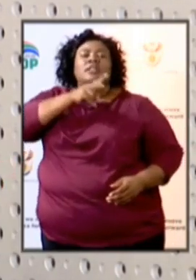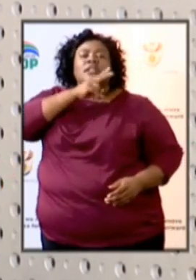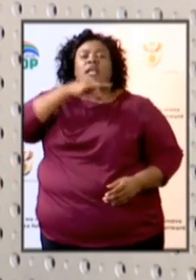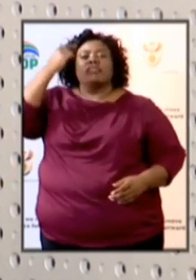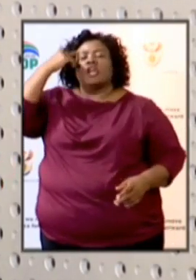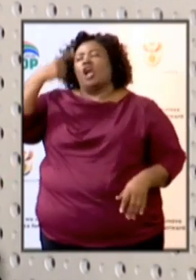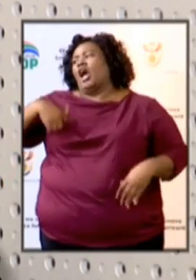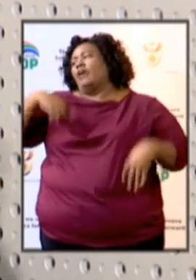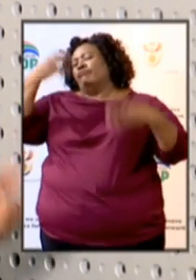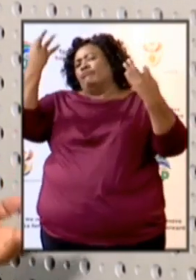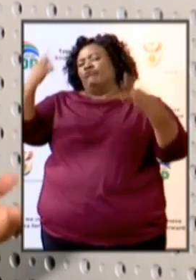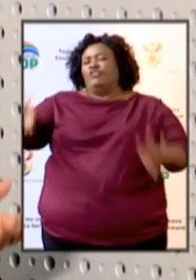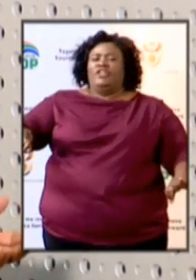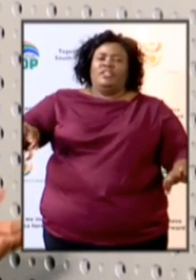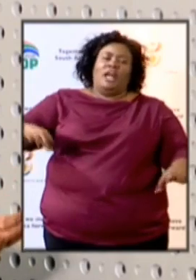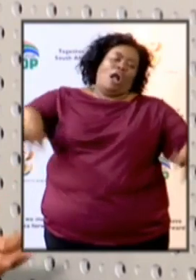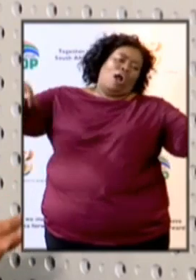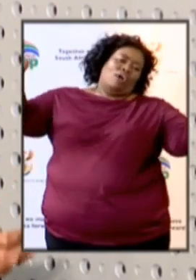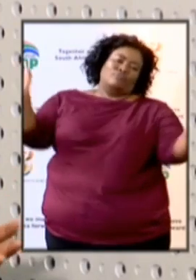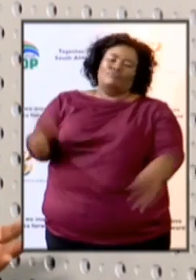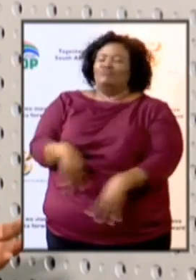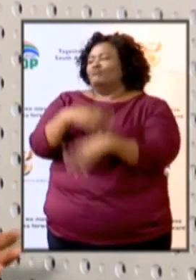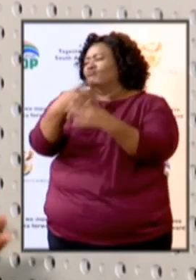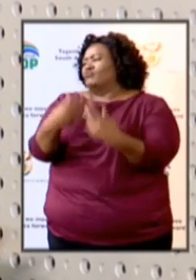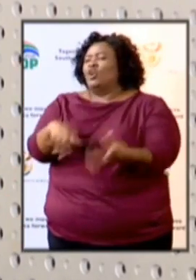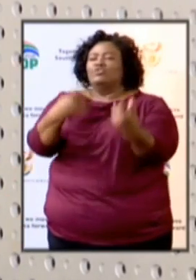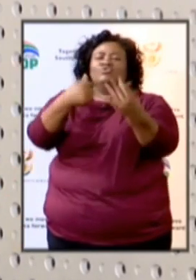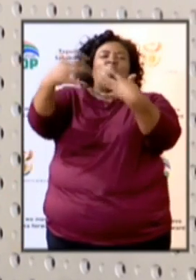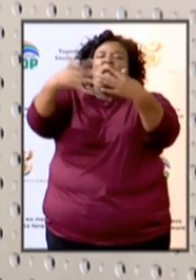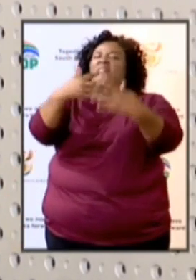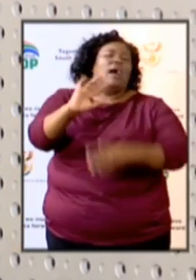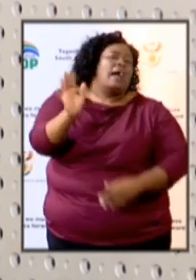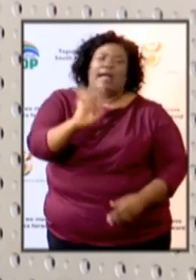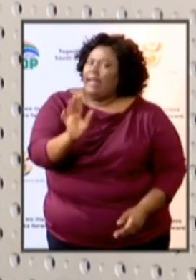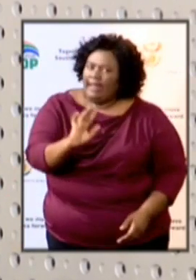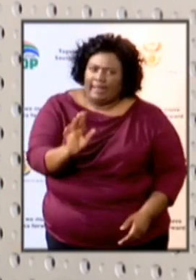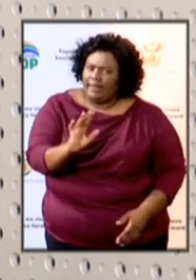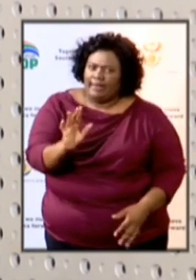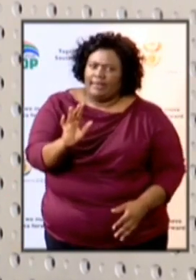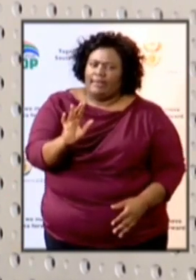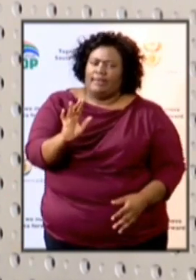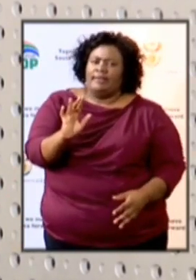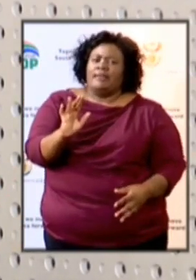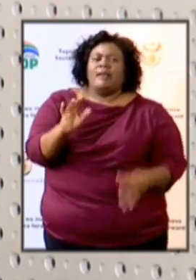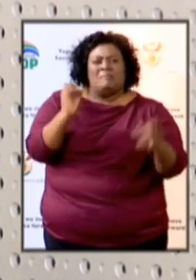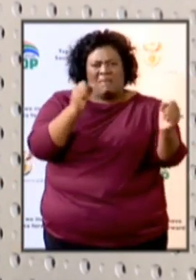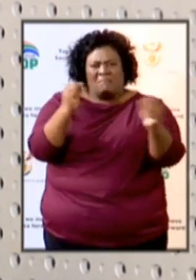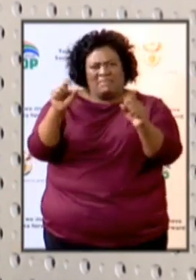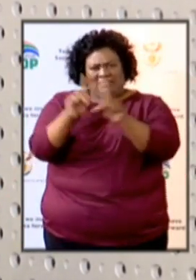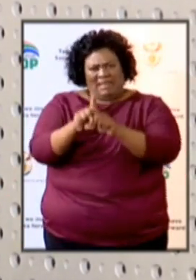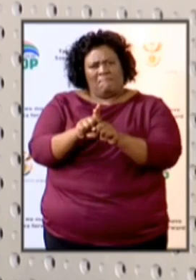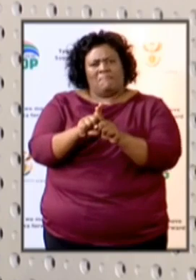nje sekuma kamachanca empunzi edle mini. Cha, kobe kungenjalo.